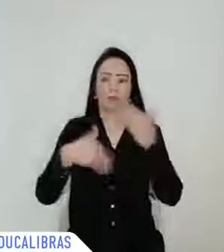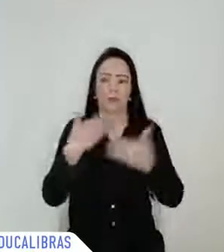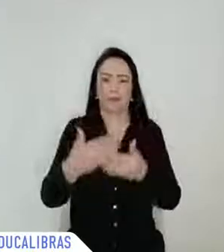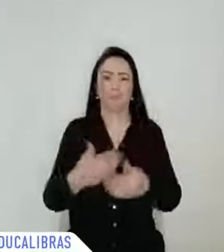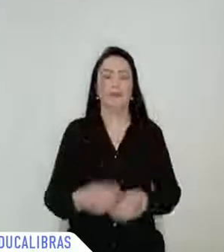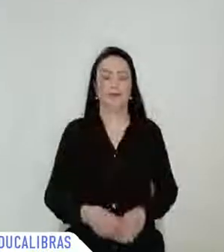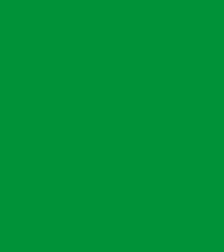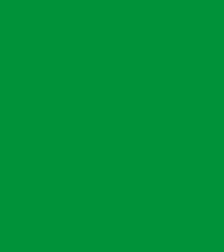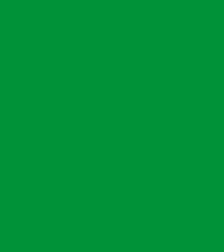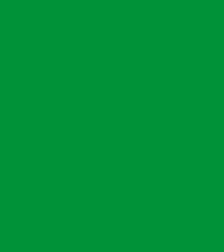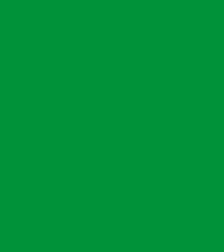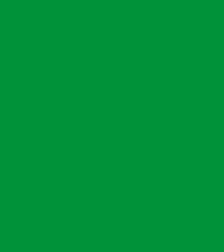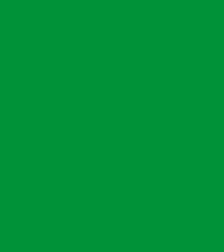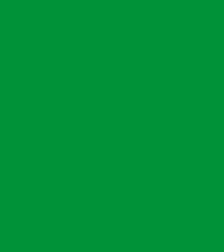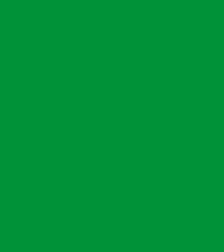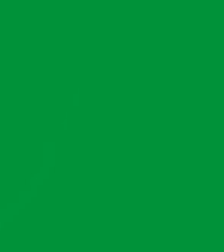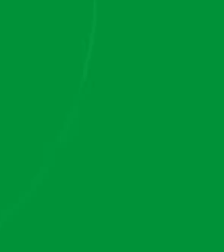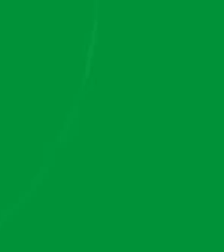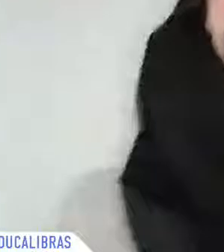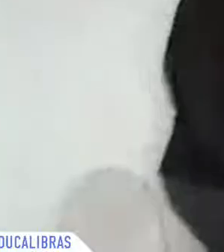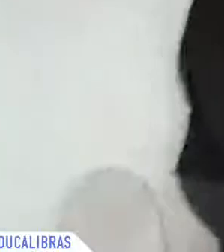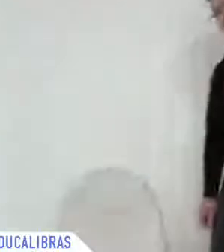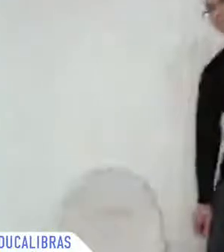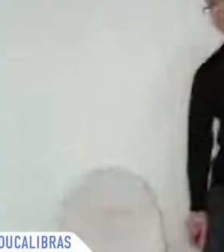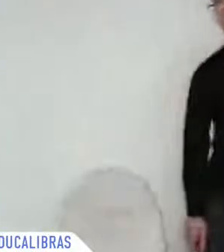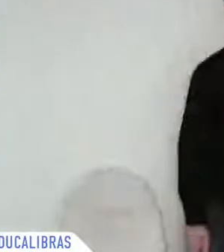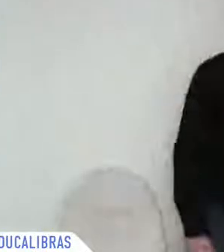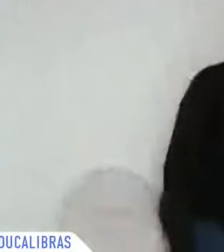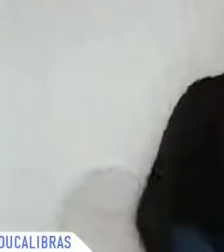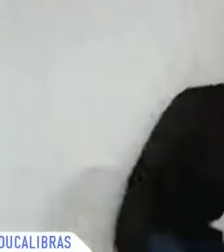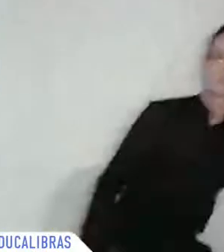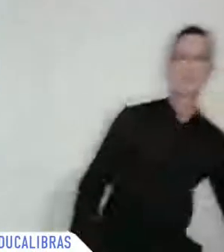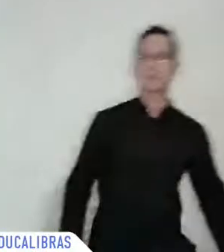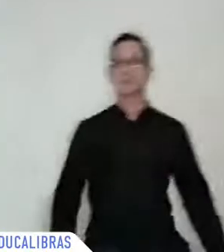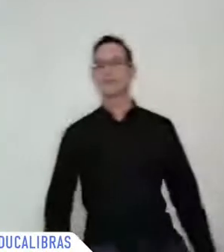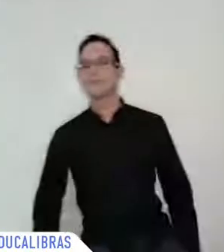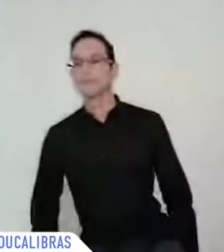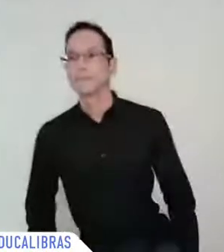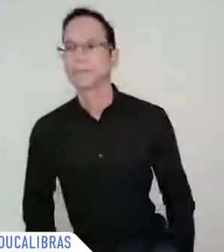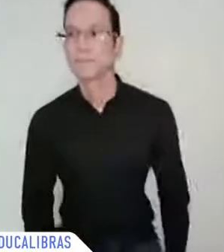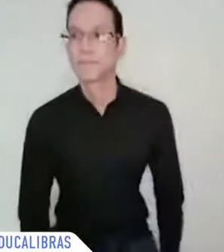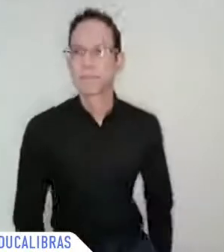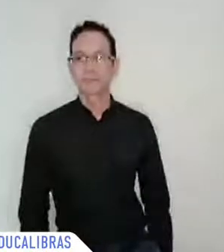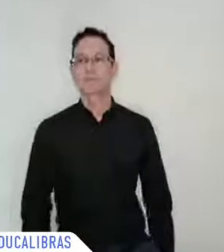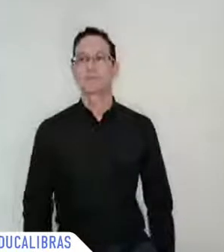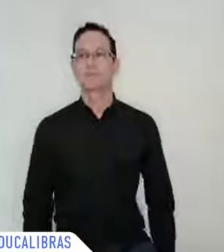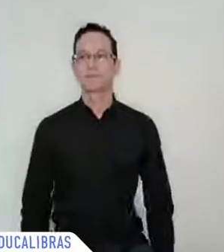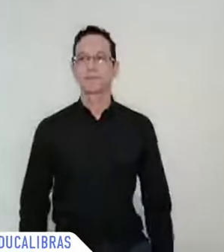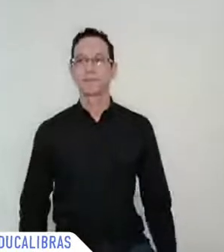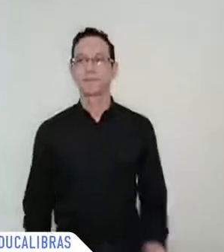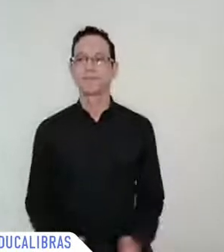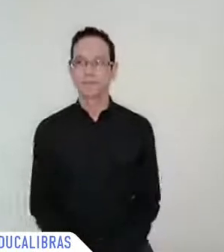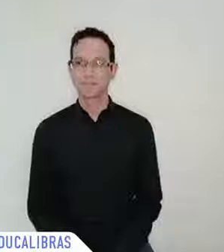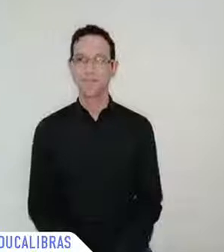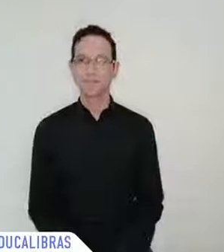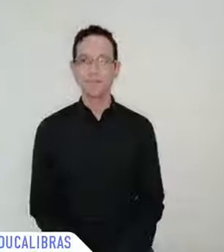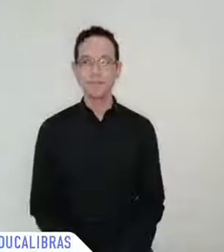plurality in such an unequal, historically unequal country.